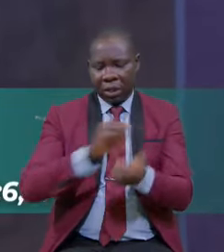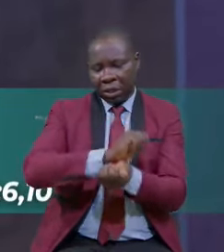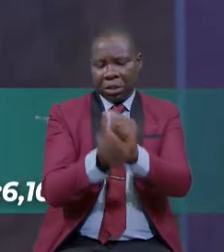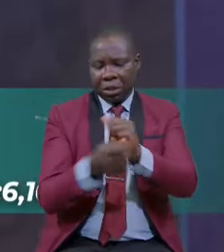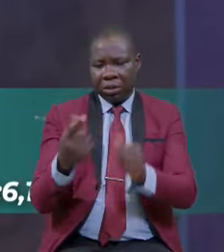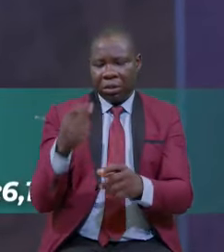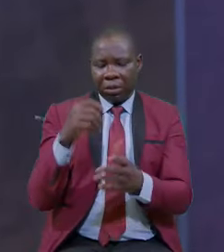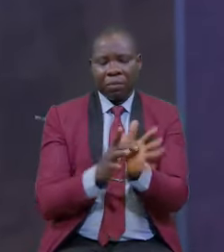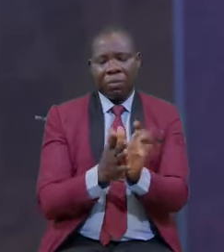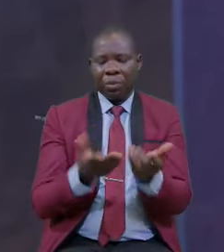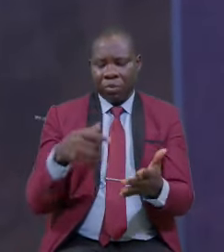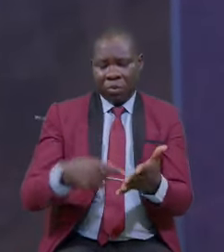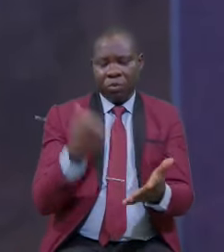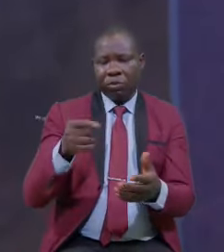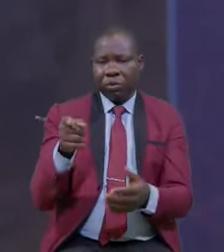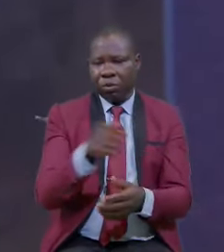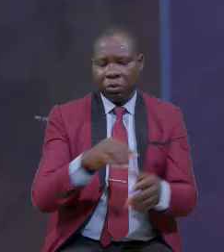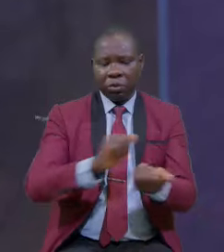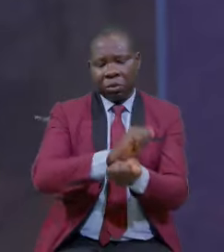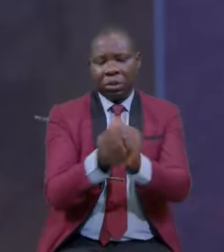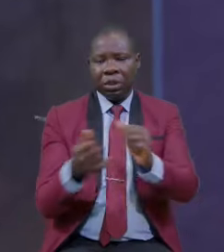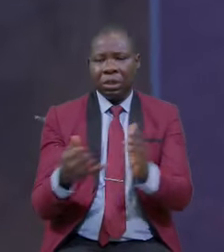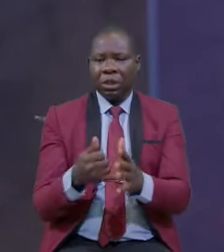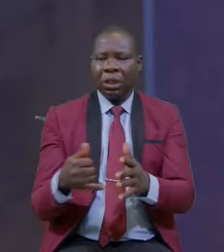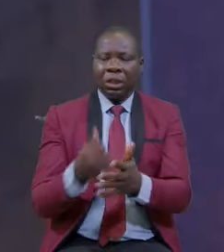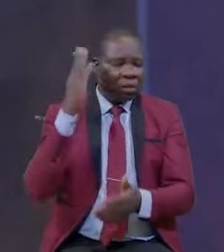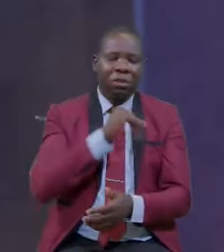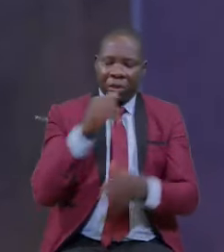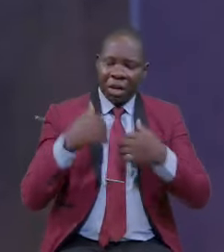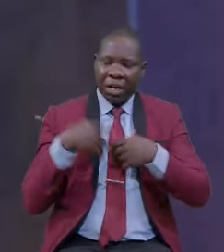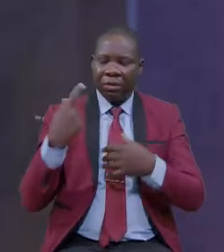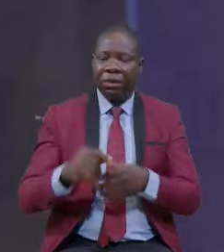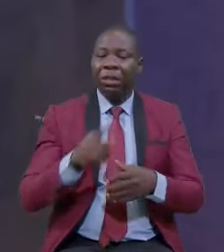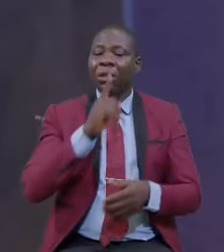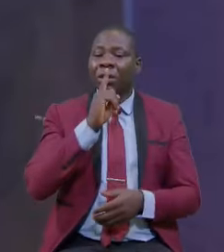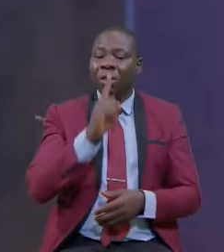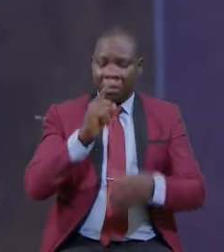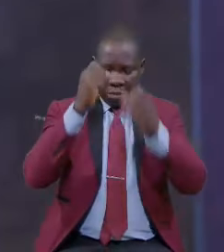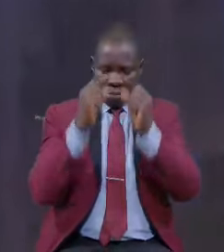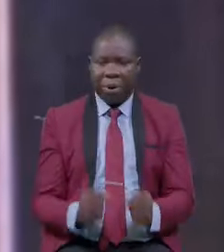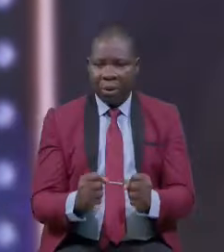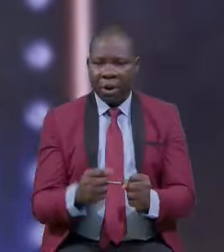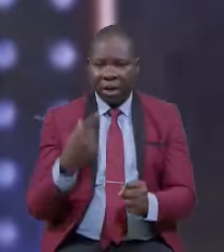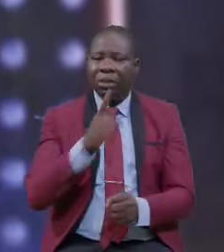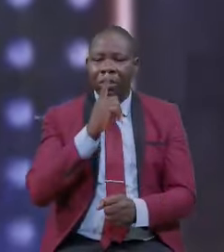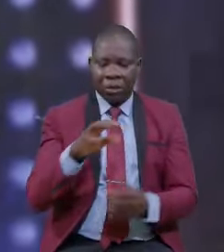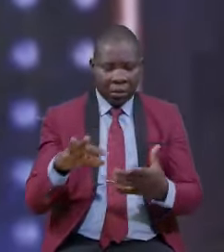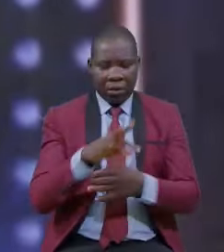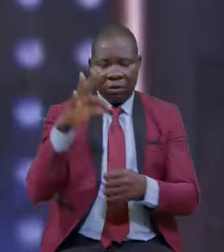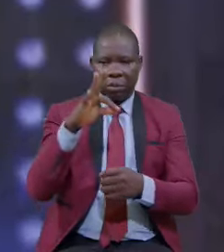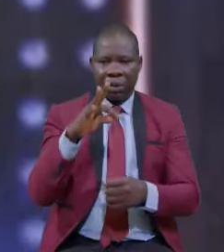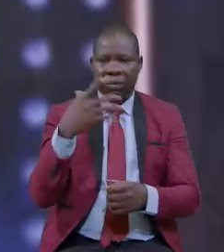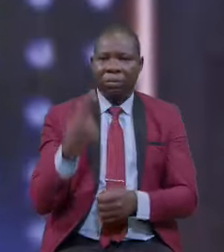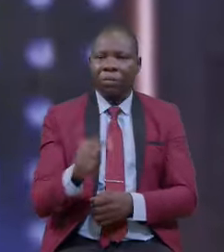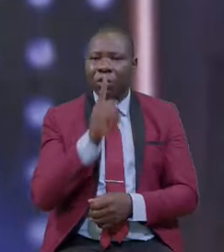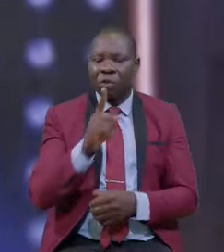it, it will not have the original power, the original spirit, and the original effect on